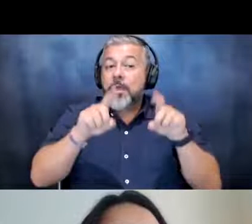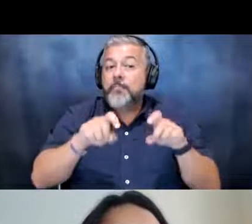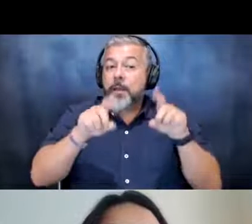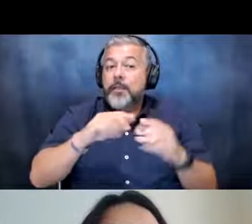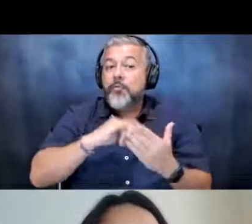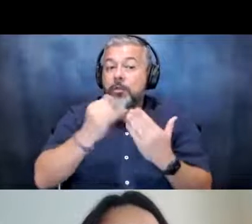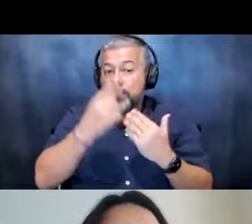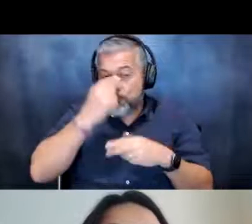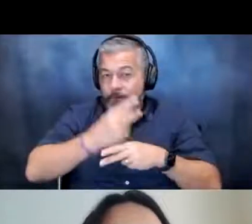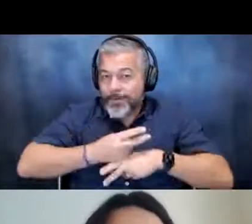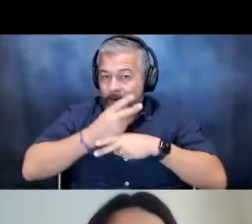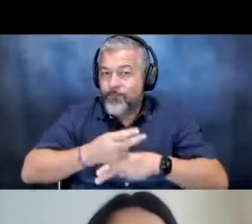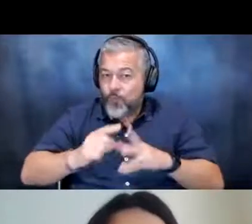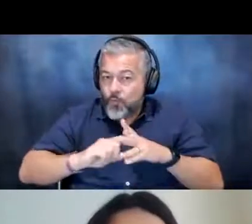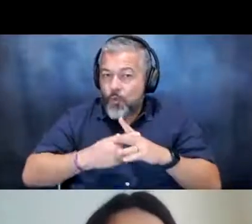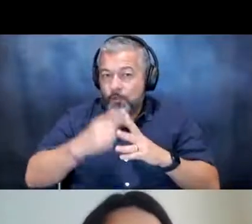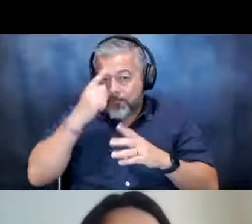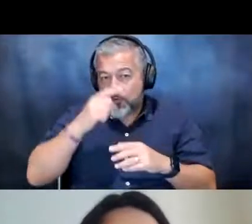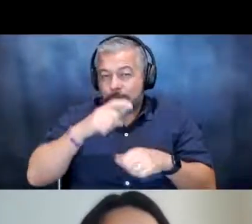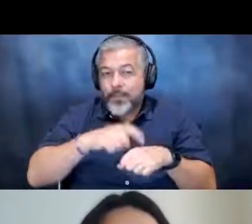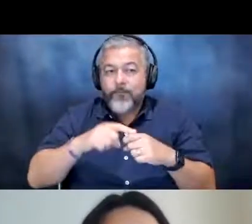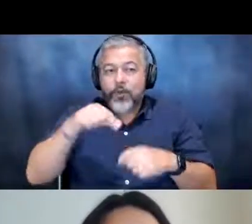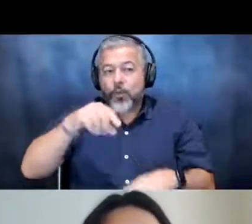careful rollout with time for quality assurance.